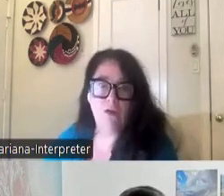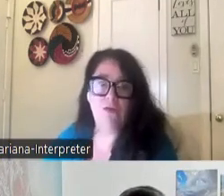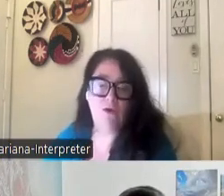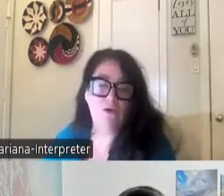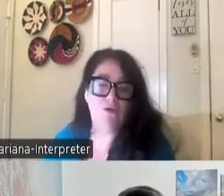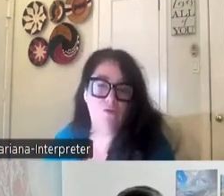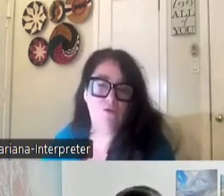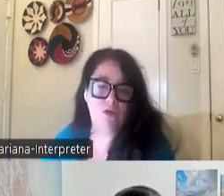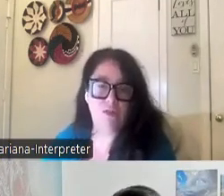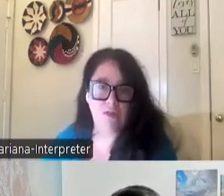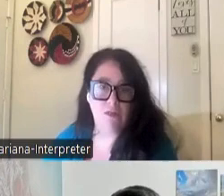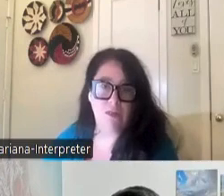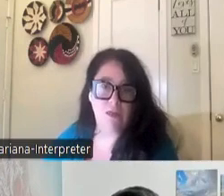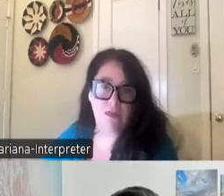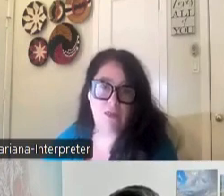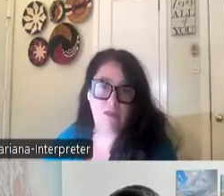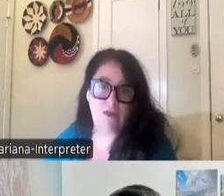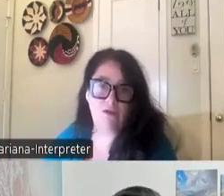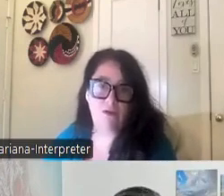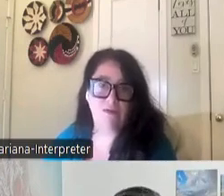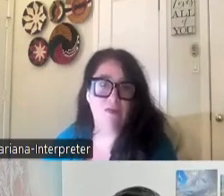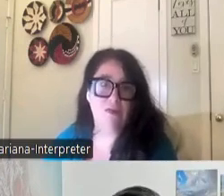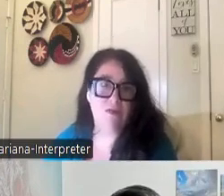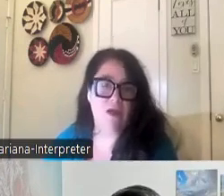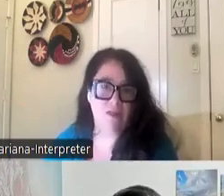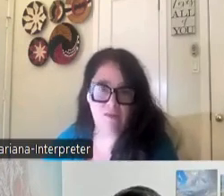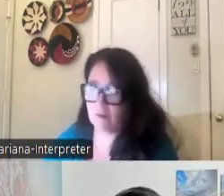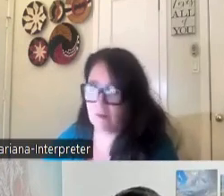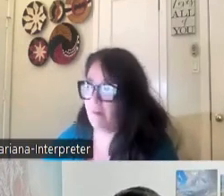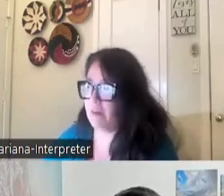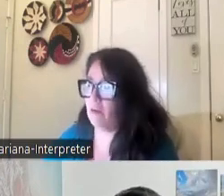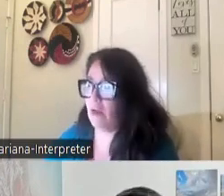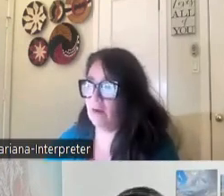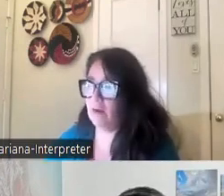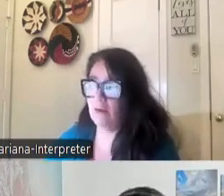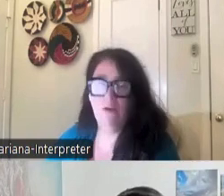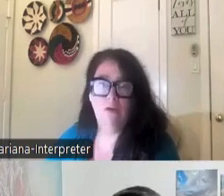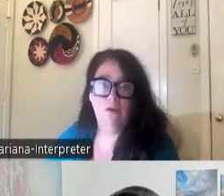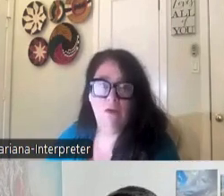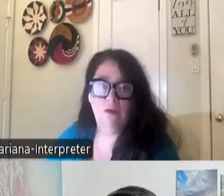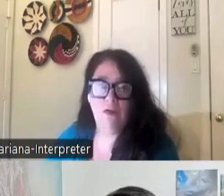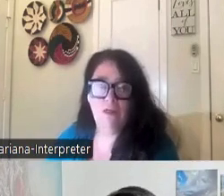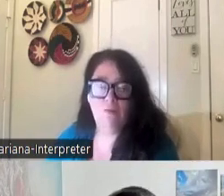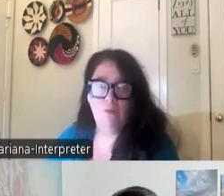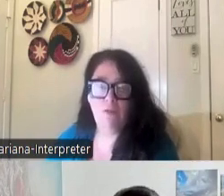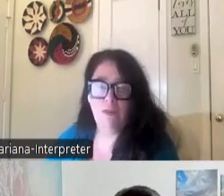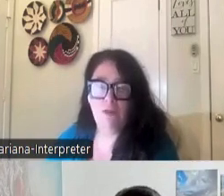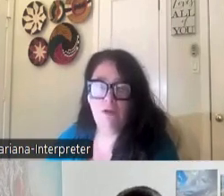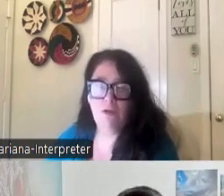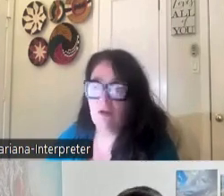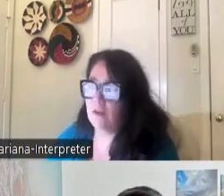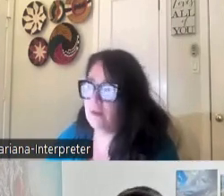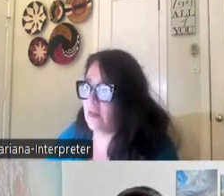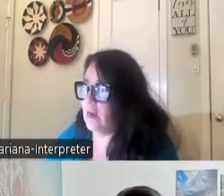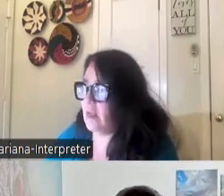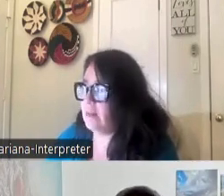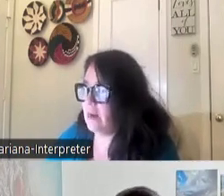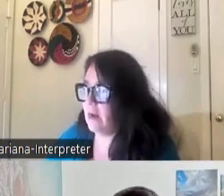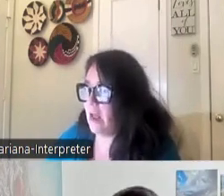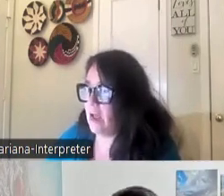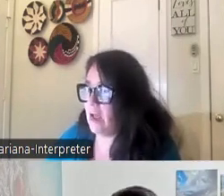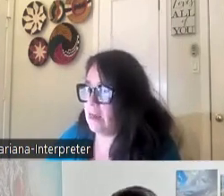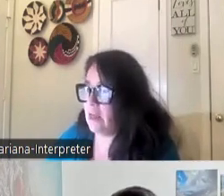recent decades in particular. We're at a point right now where the Earth has warmed about 1.3 to 1.4